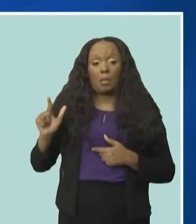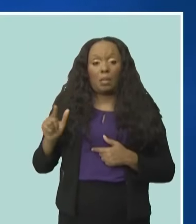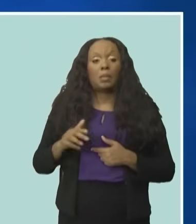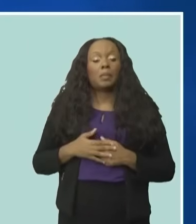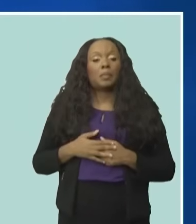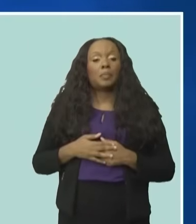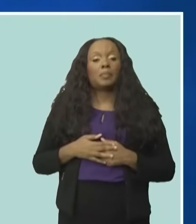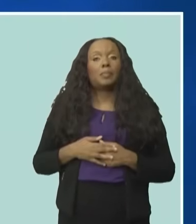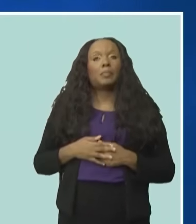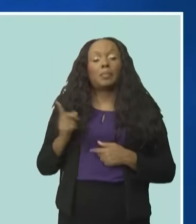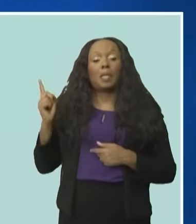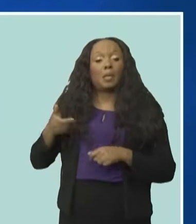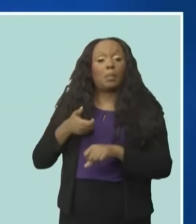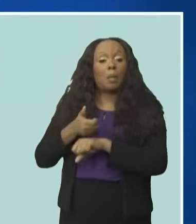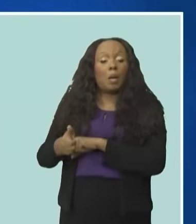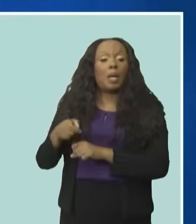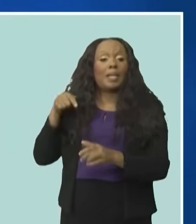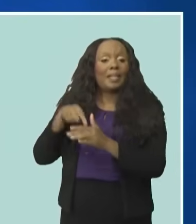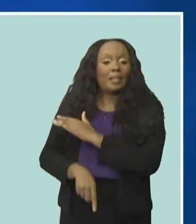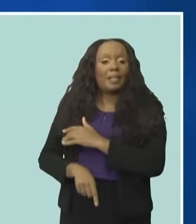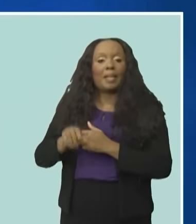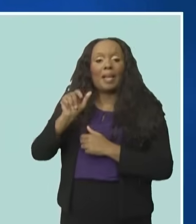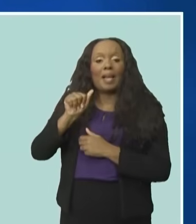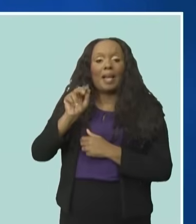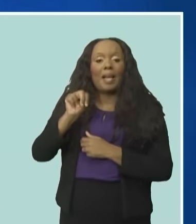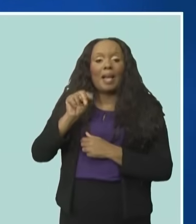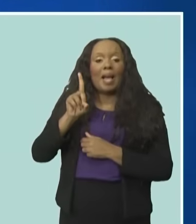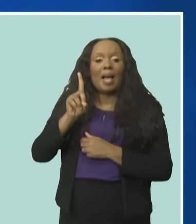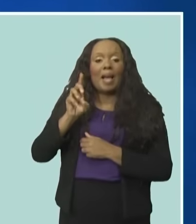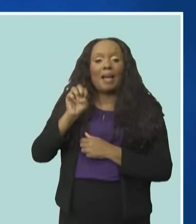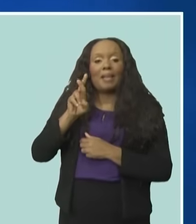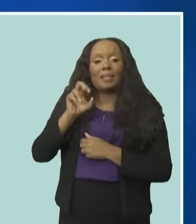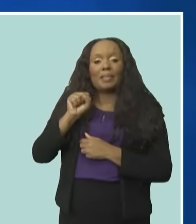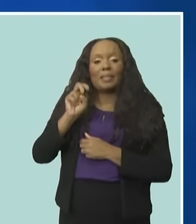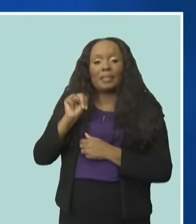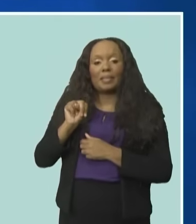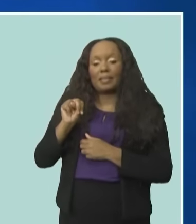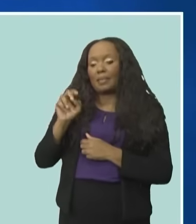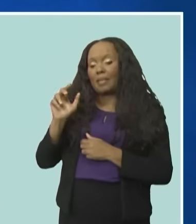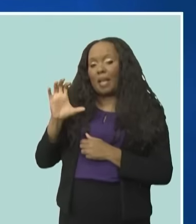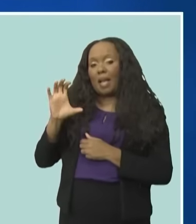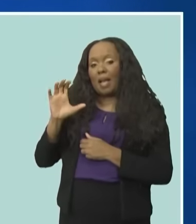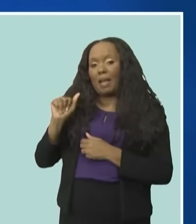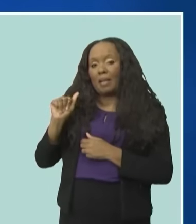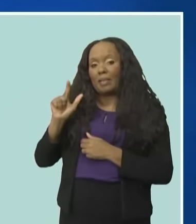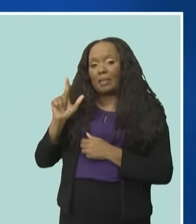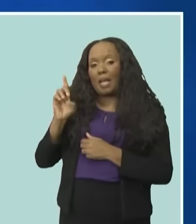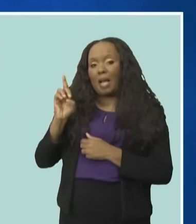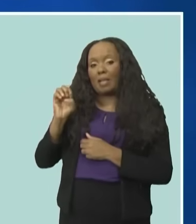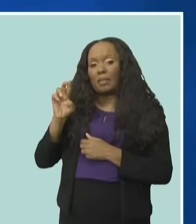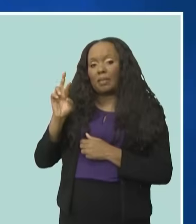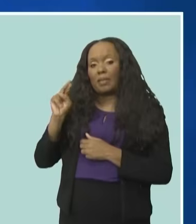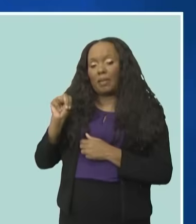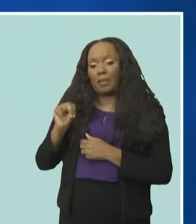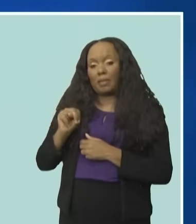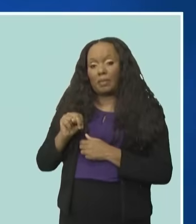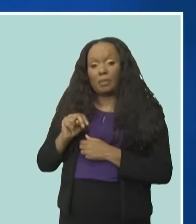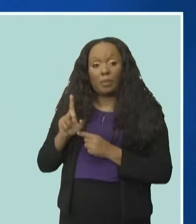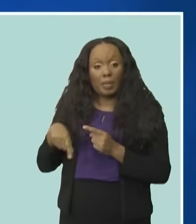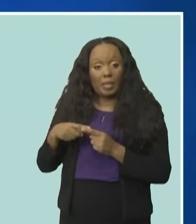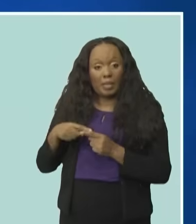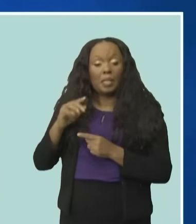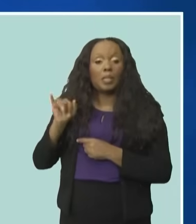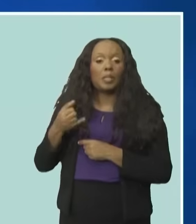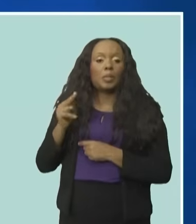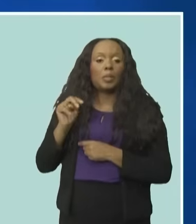Michael. Jordan is accused of murdering Anderson Calderon on June 16th. He was not required to plead to the indictable offense